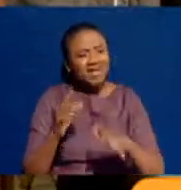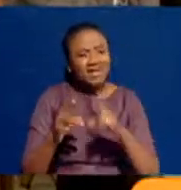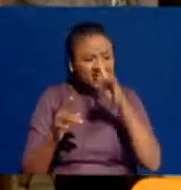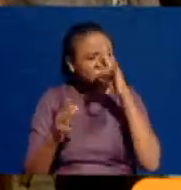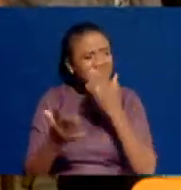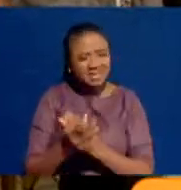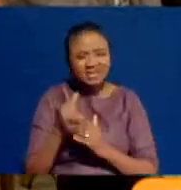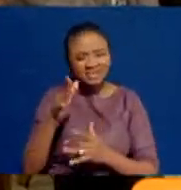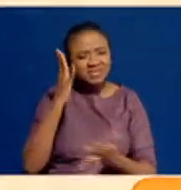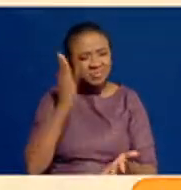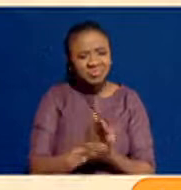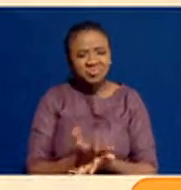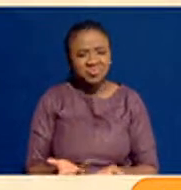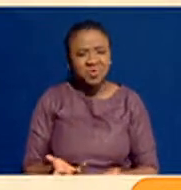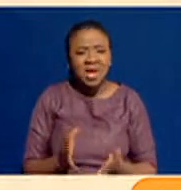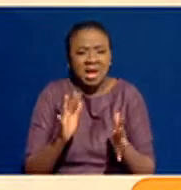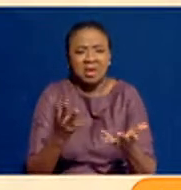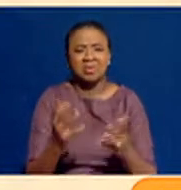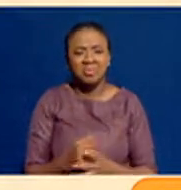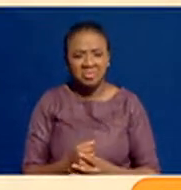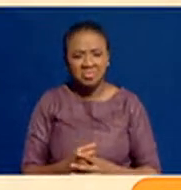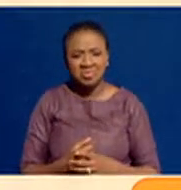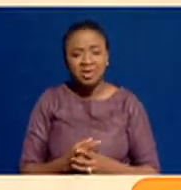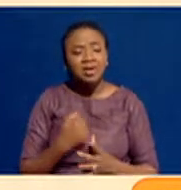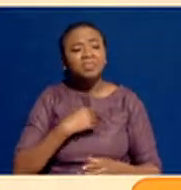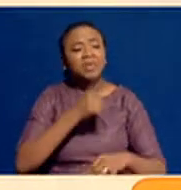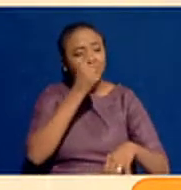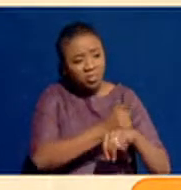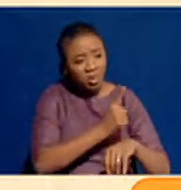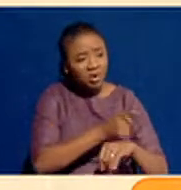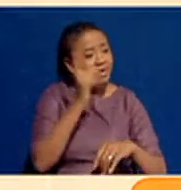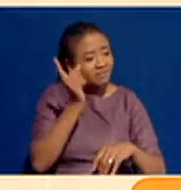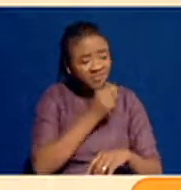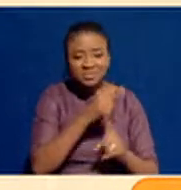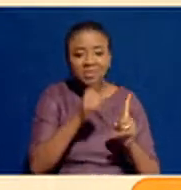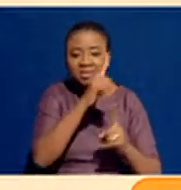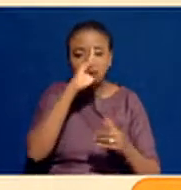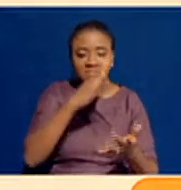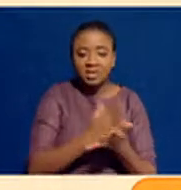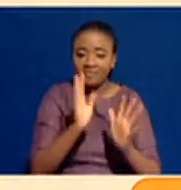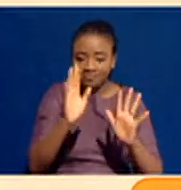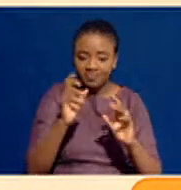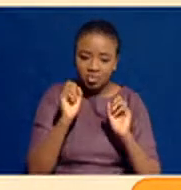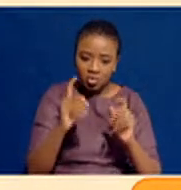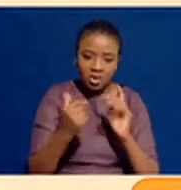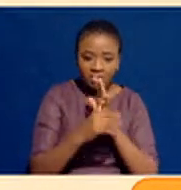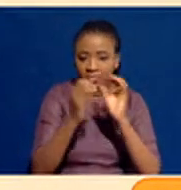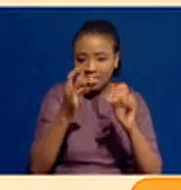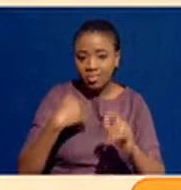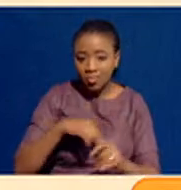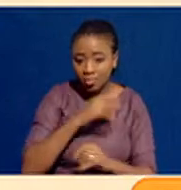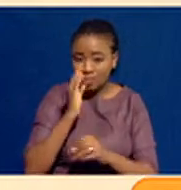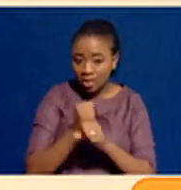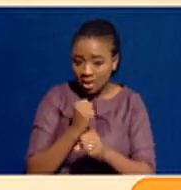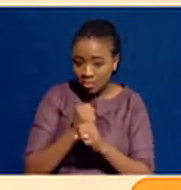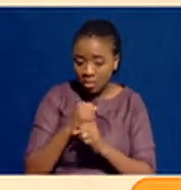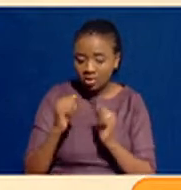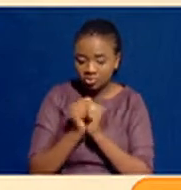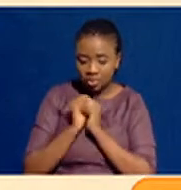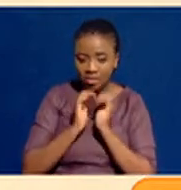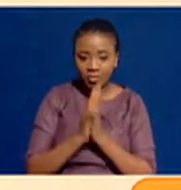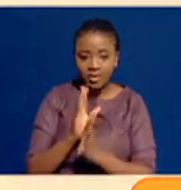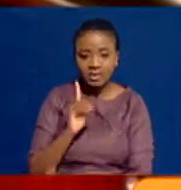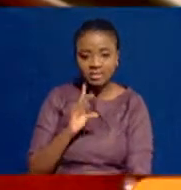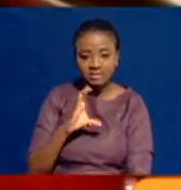ask Kenyans not to be conned, we have also given instructions to the DCI to activate